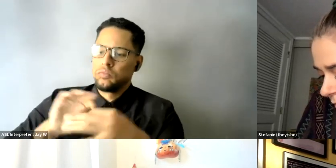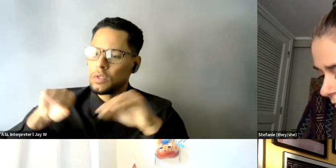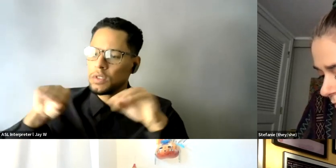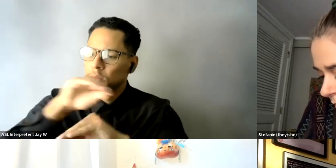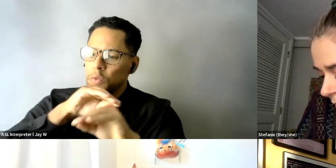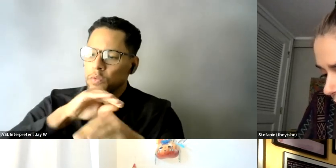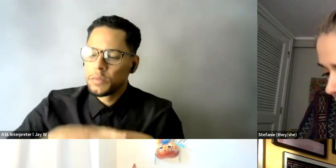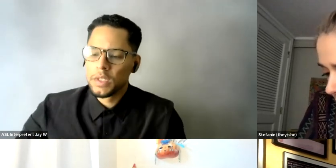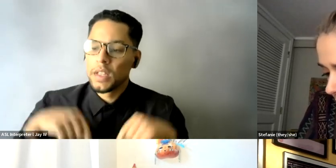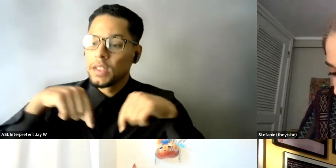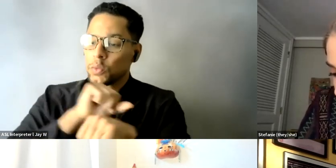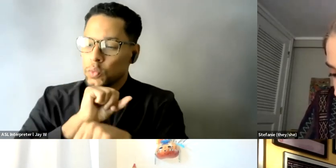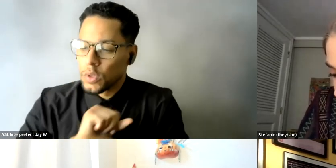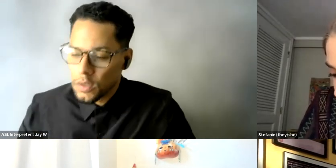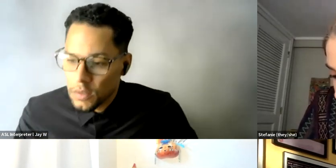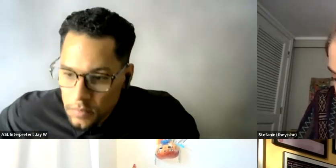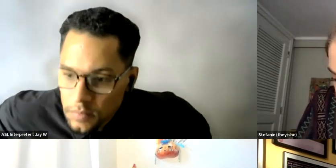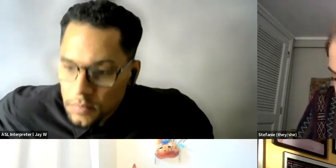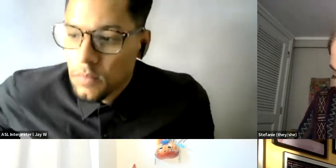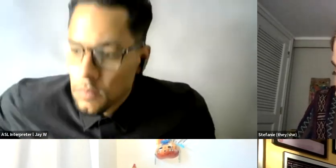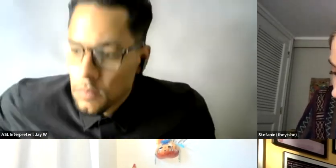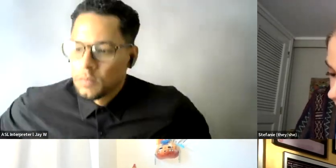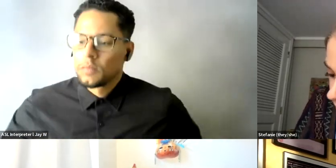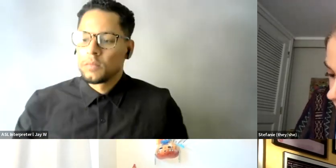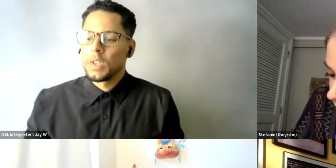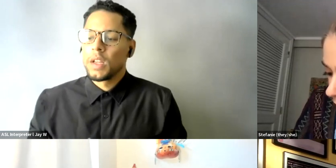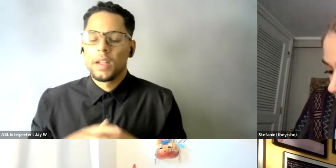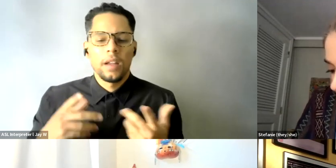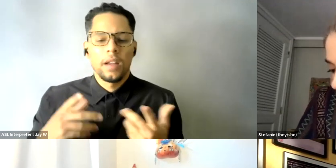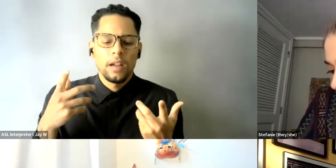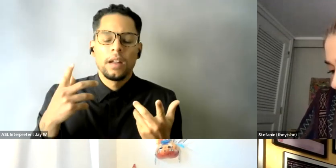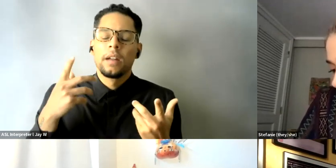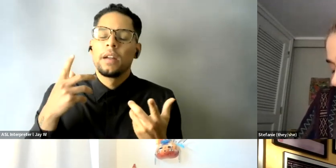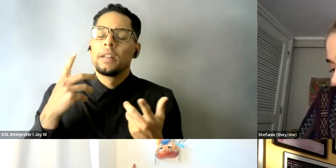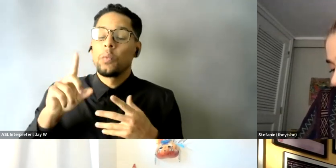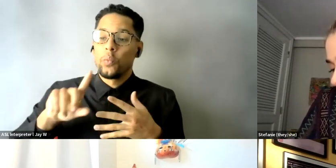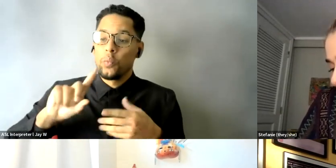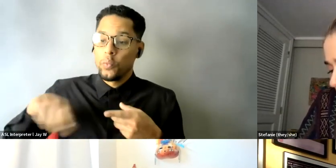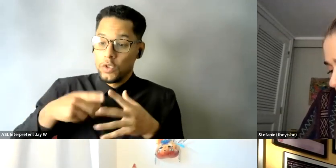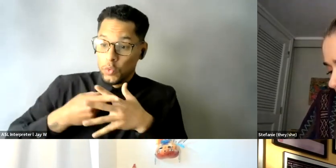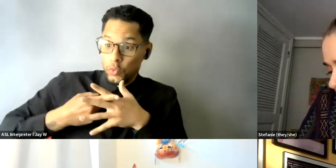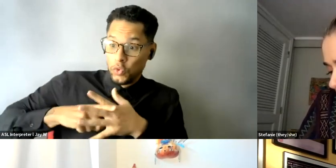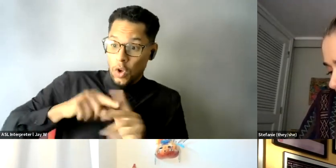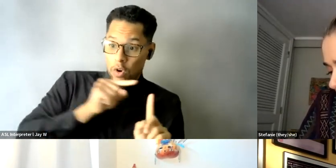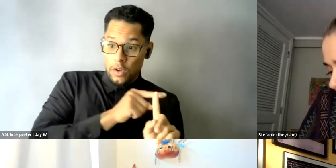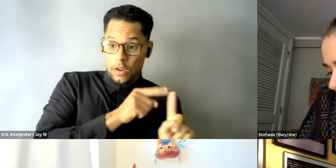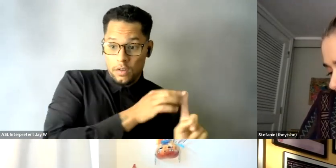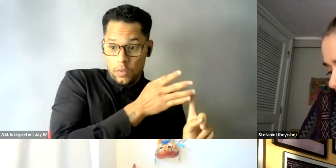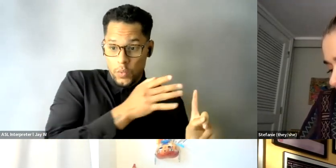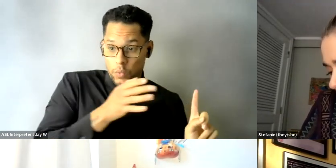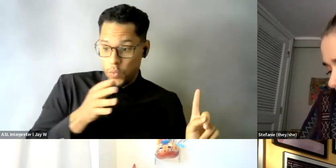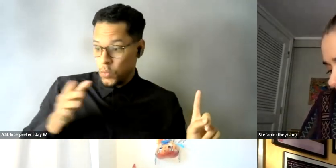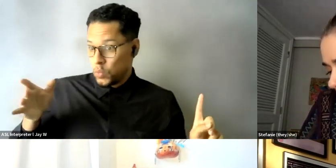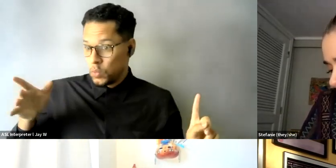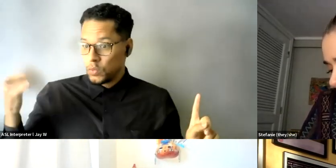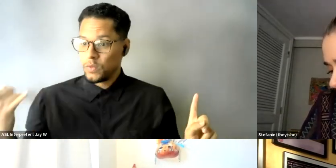work, and how has this changed over time? So thinking about how it's changed over time. And for myself,